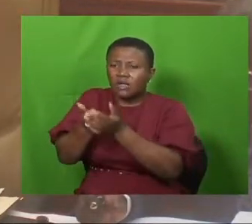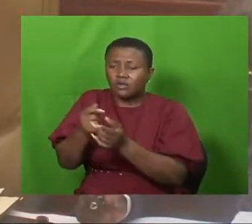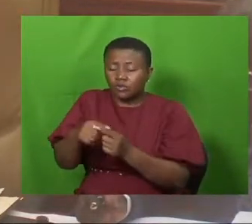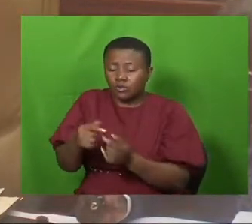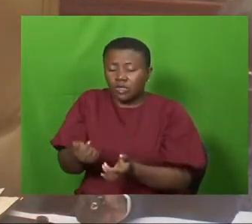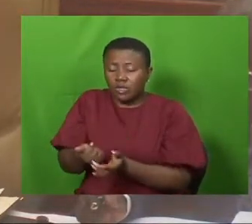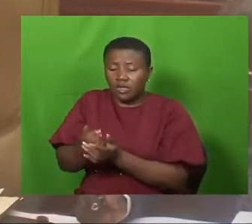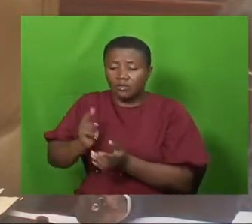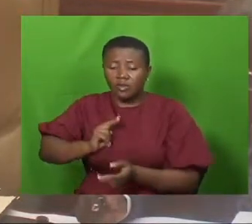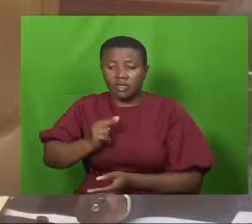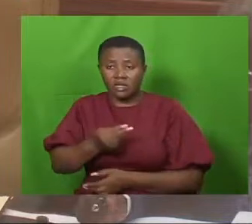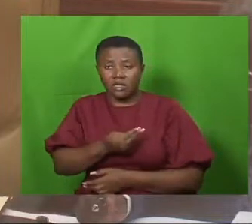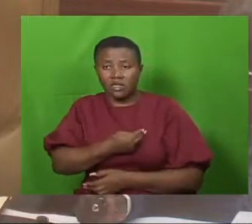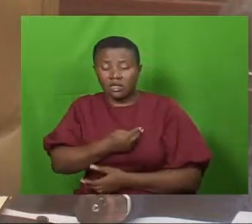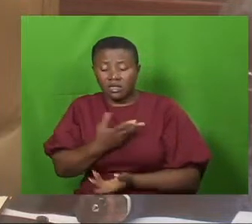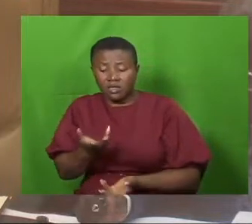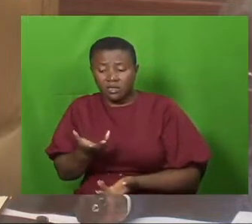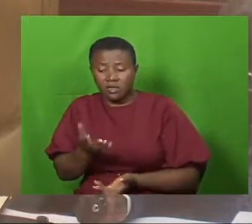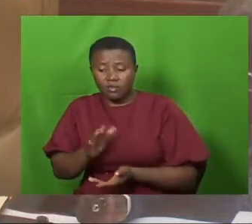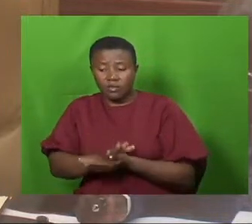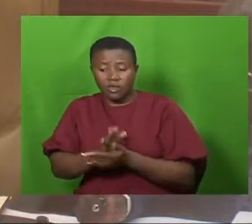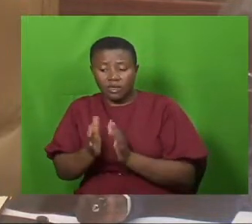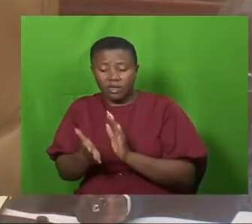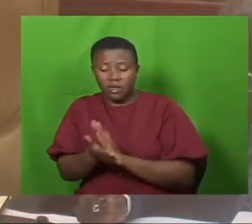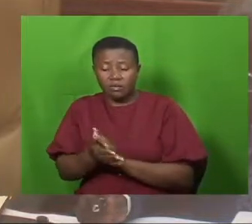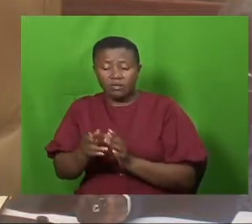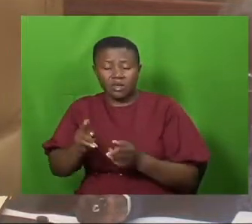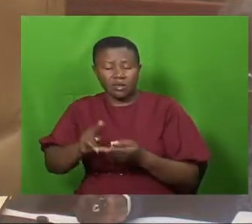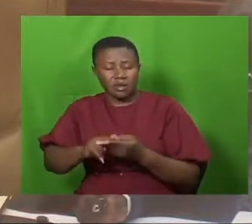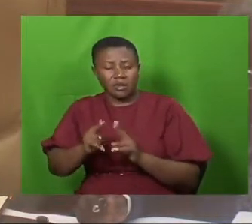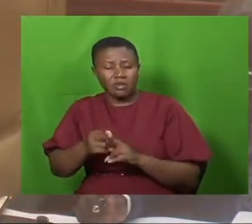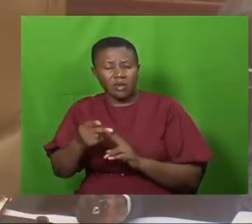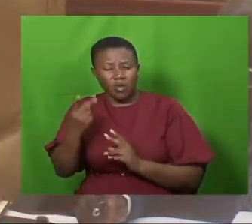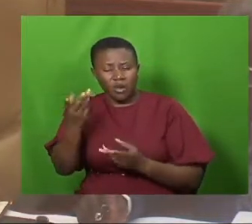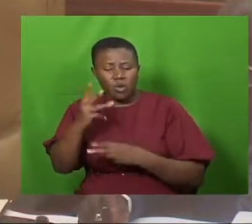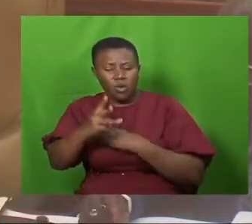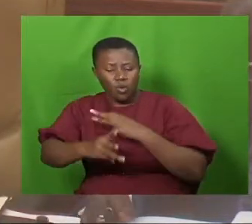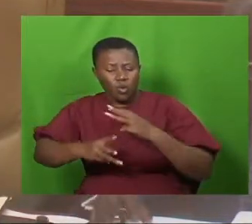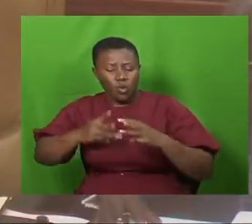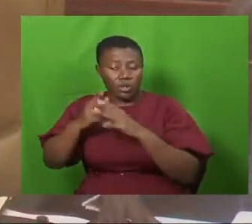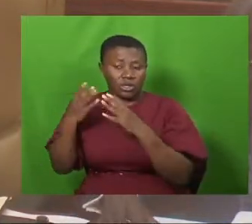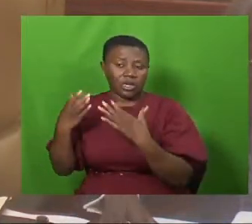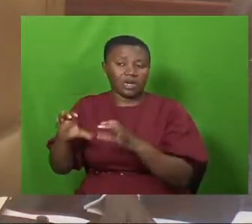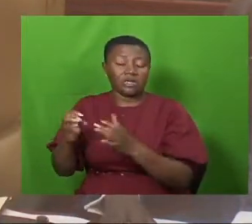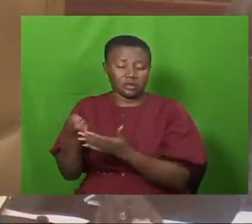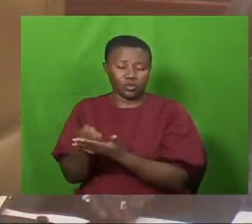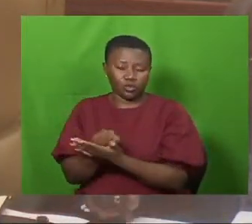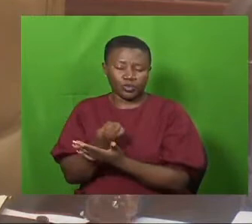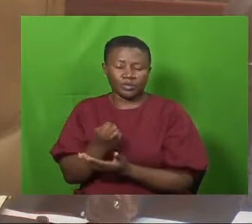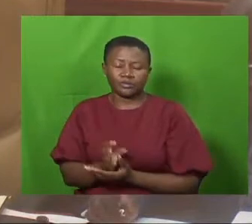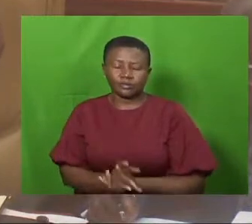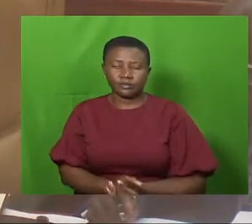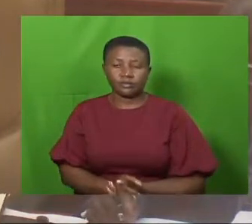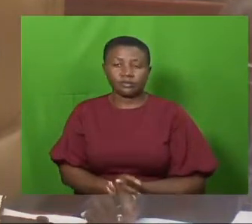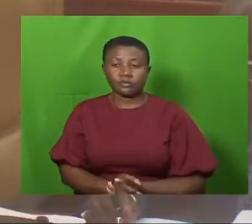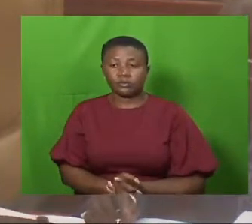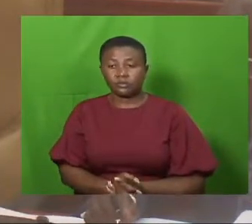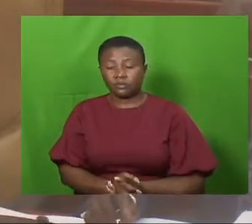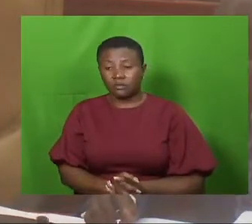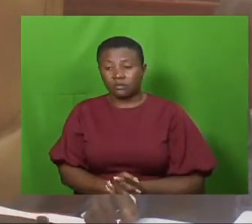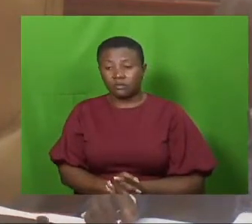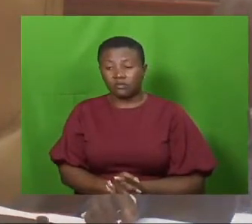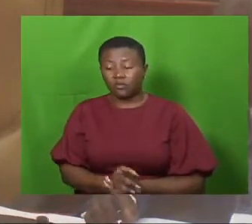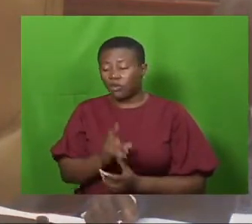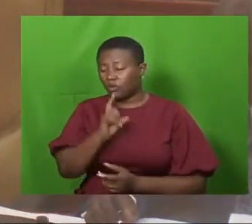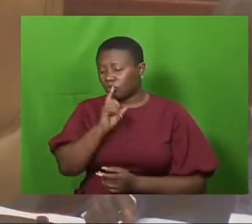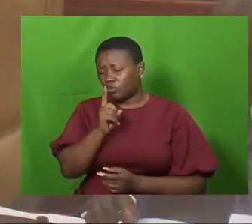possible and become a world-class economy to take those steps. Mr. Speaker, it is instructive, and I'd like to